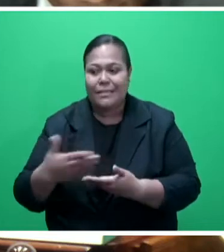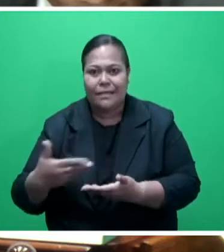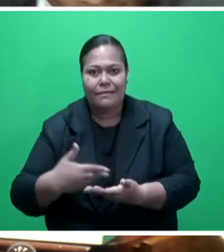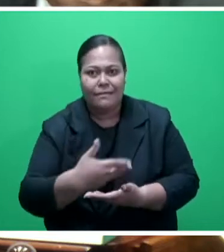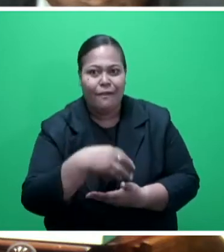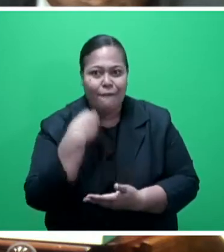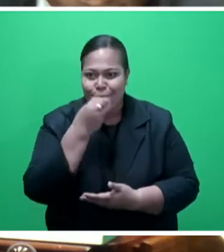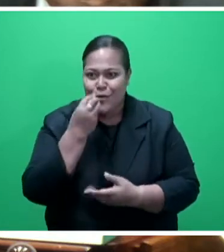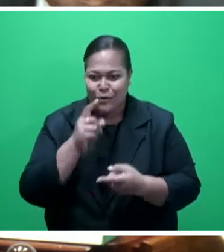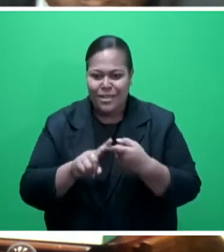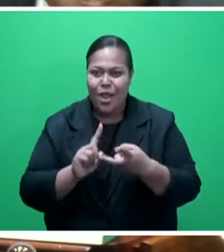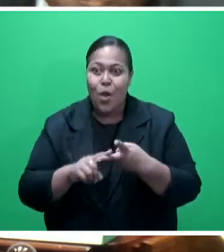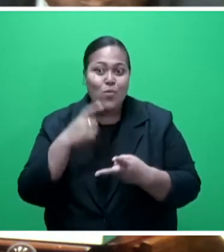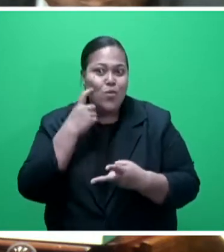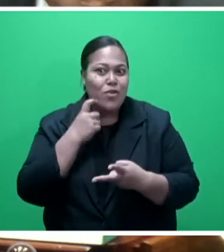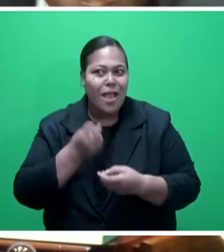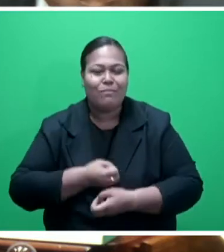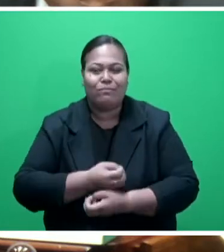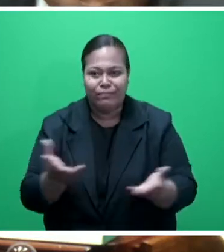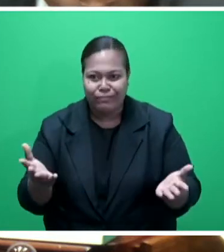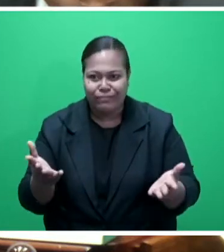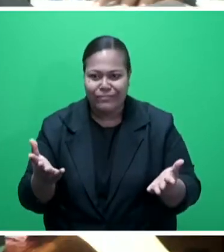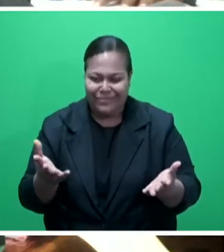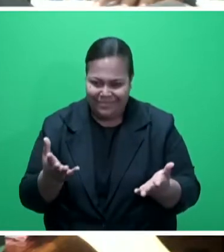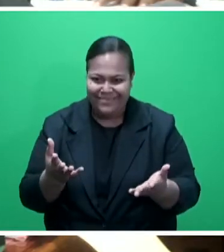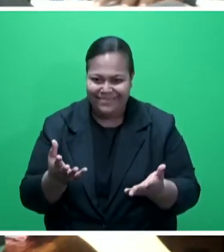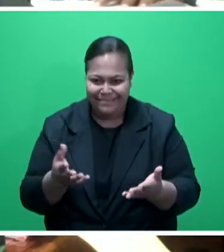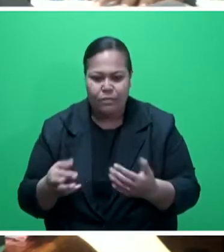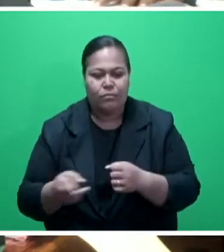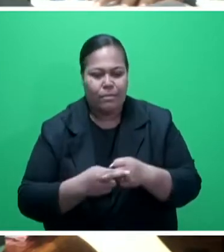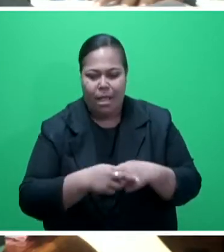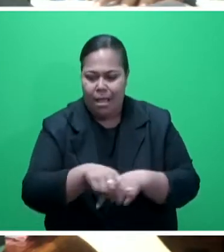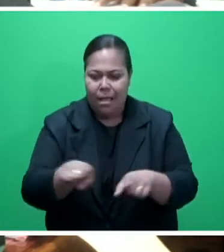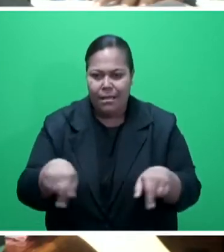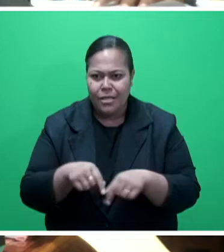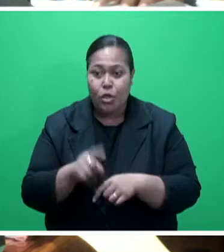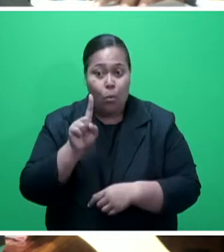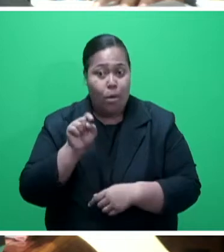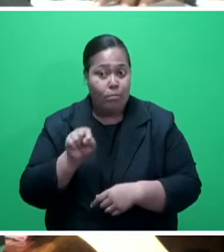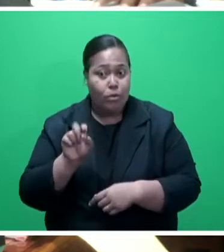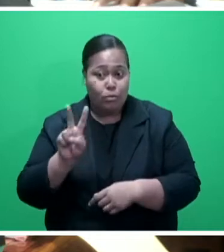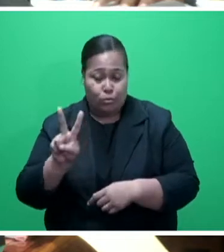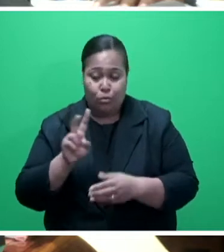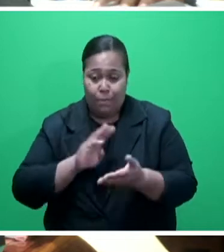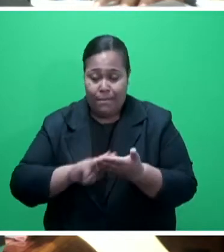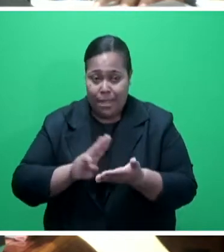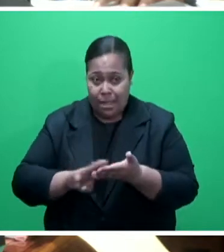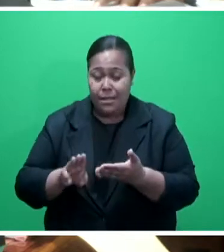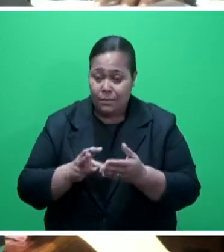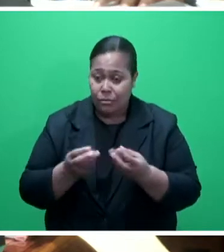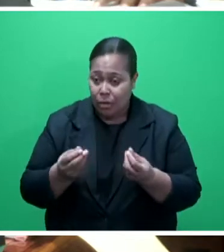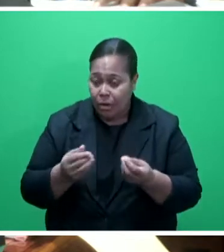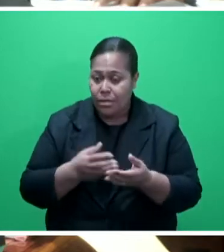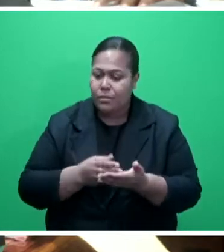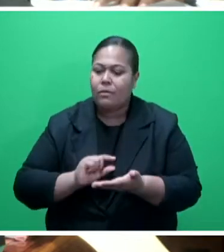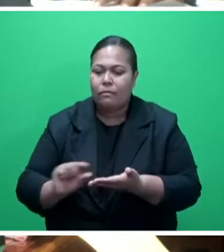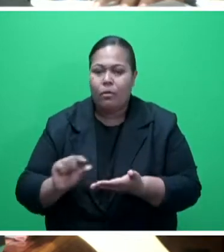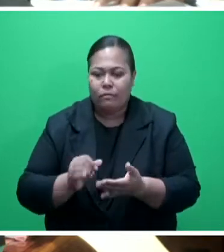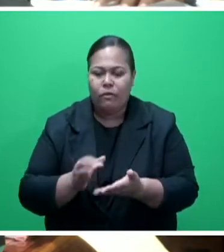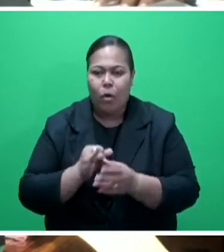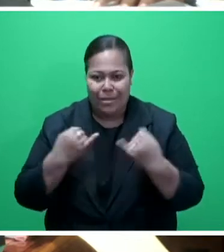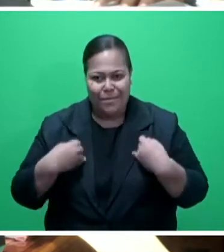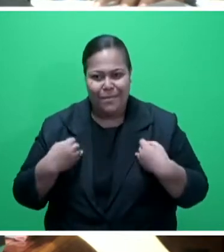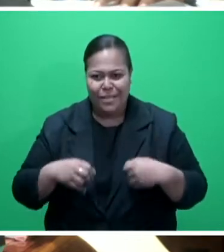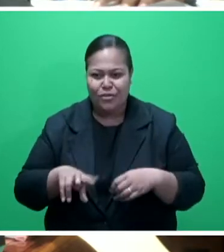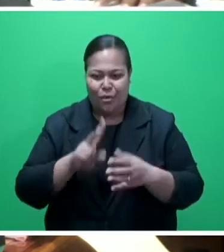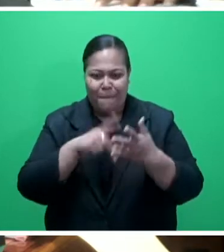water distribution and early recovery efforts. Another 1.2 million was for the implementation of phase 2 of the TC Herald response.